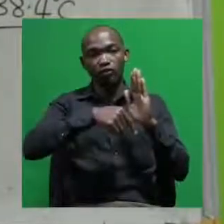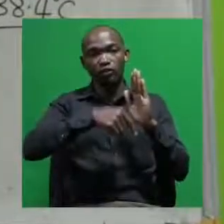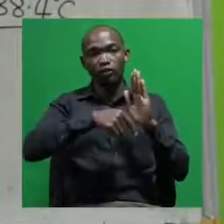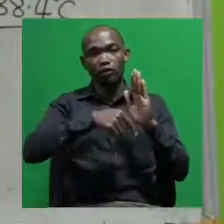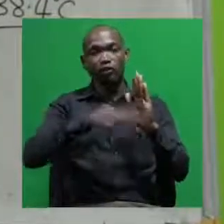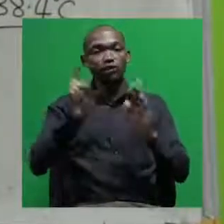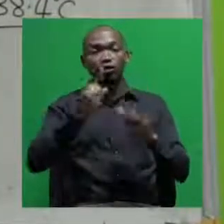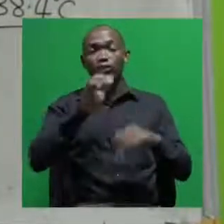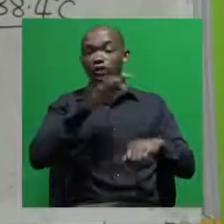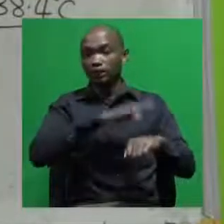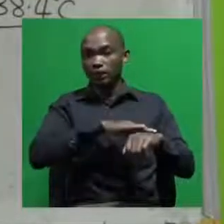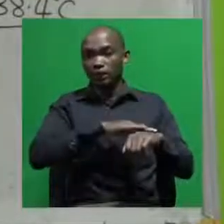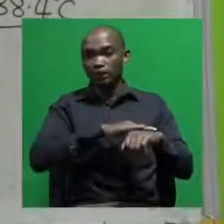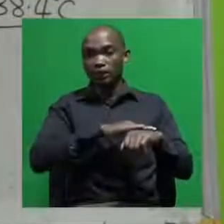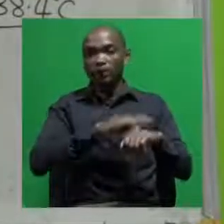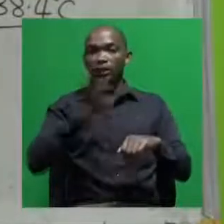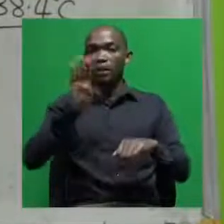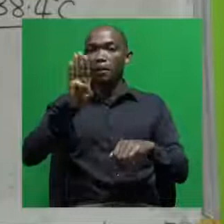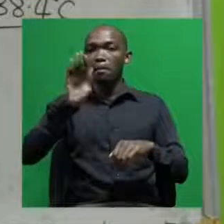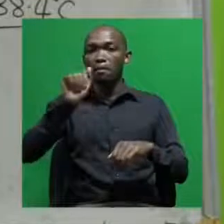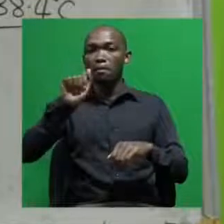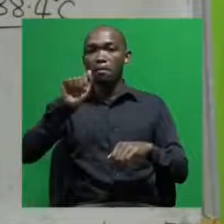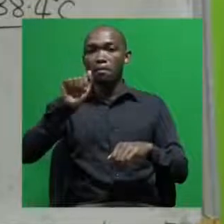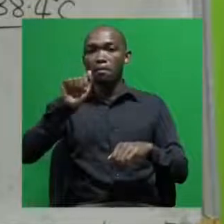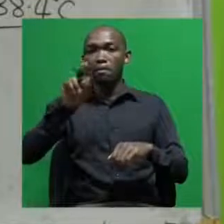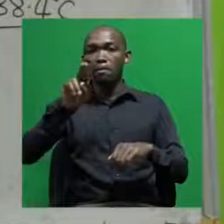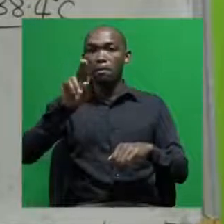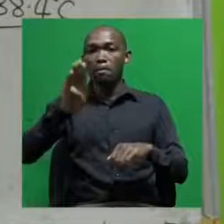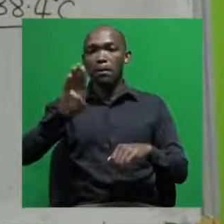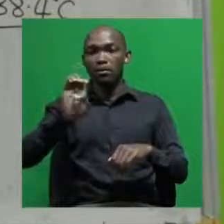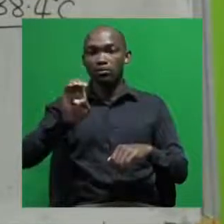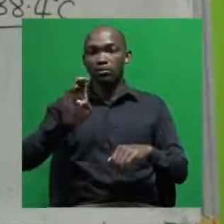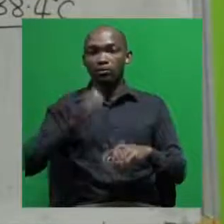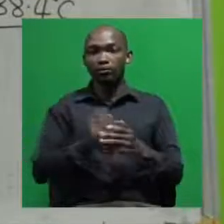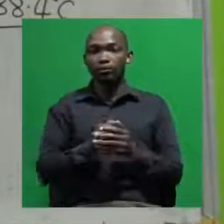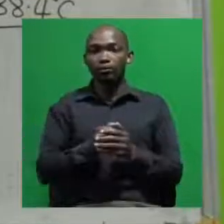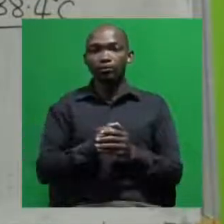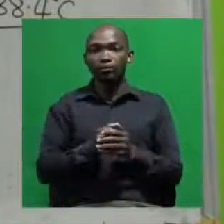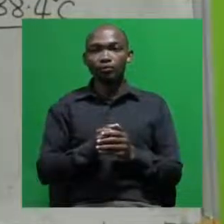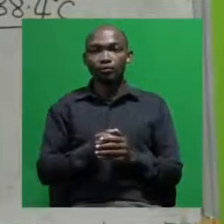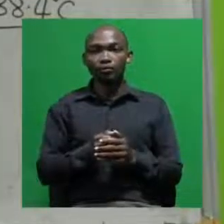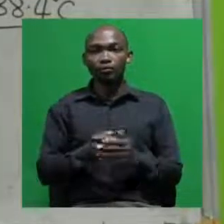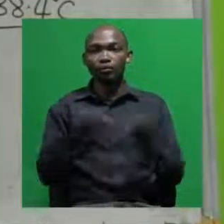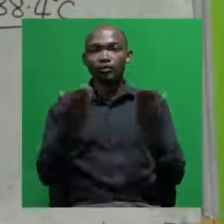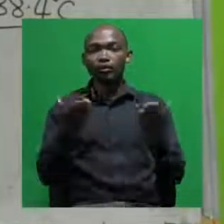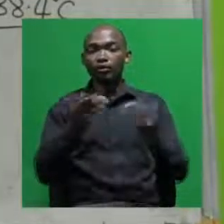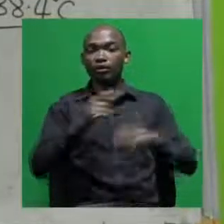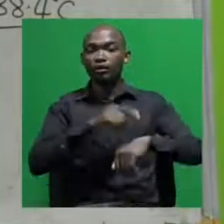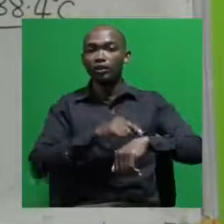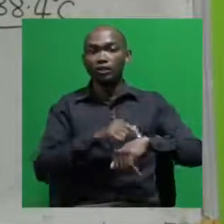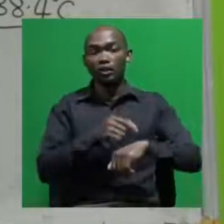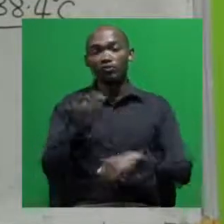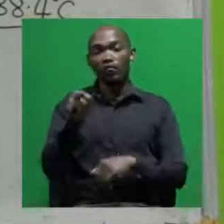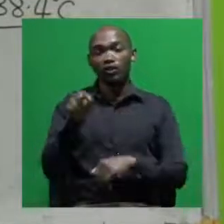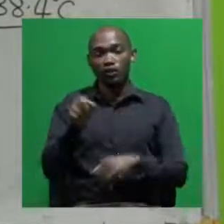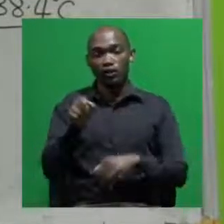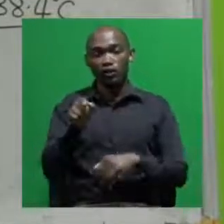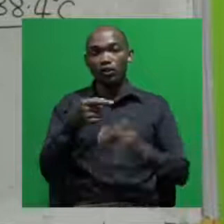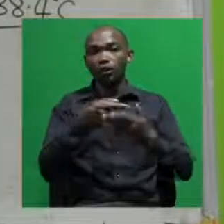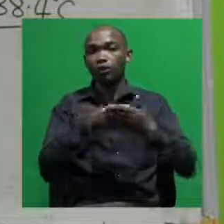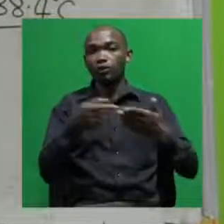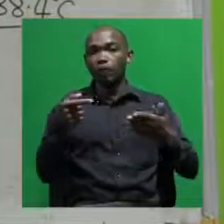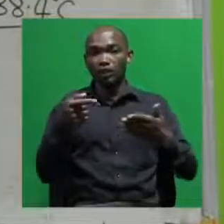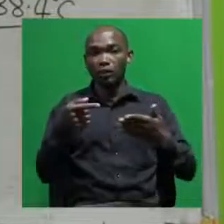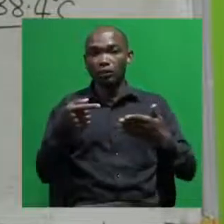My dear students, now it is a time for you to name